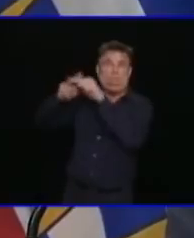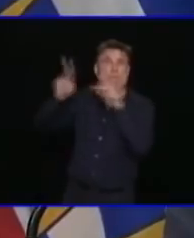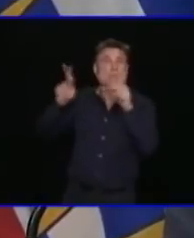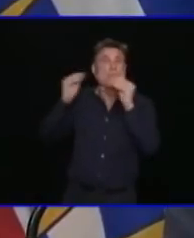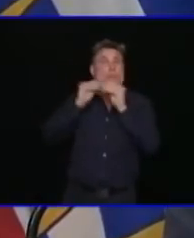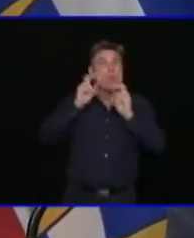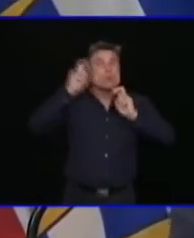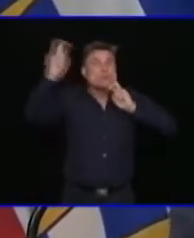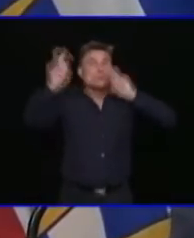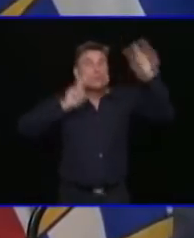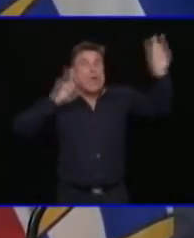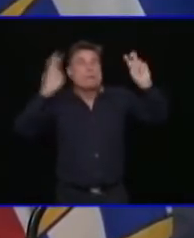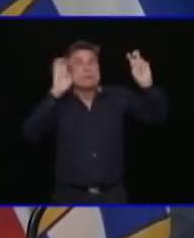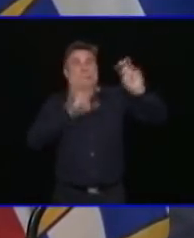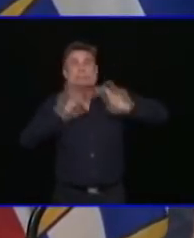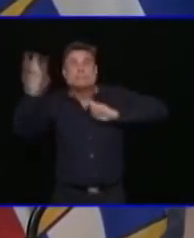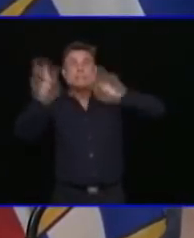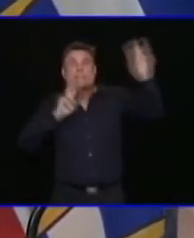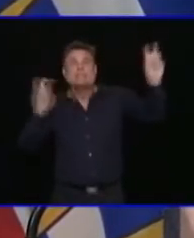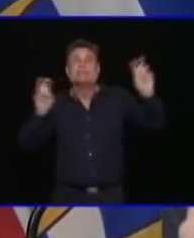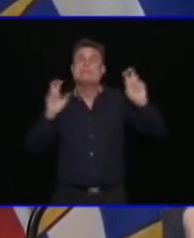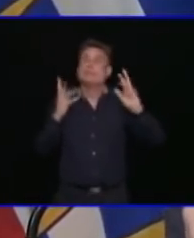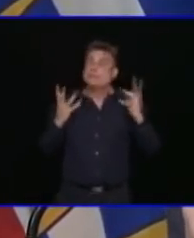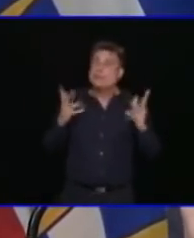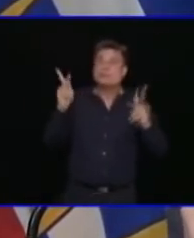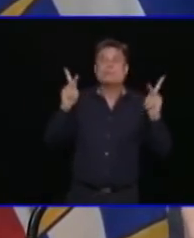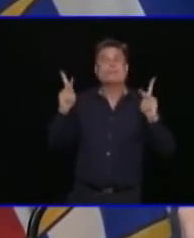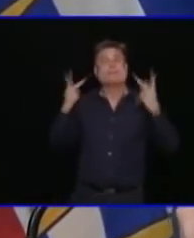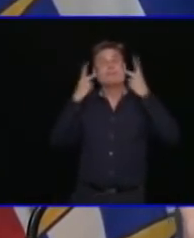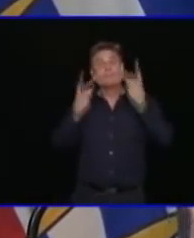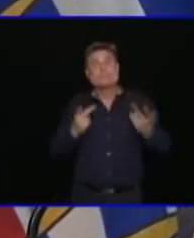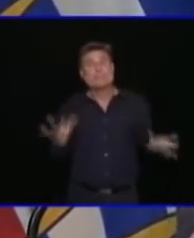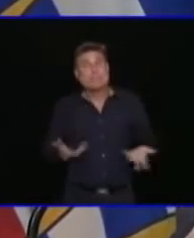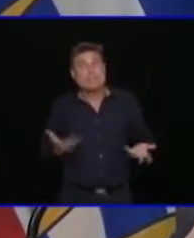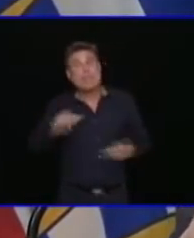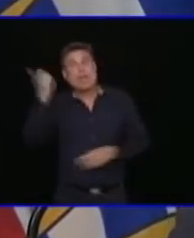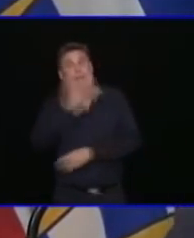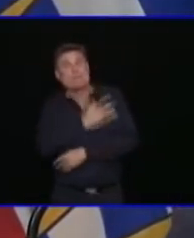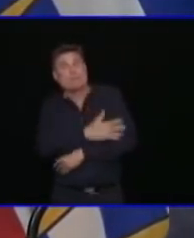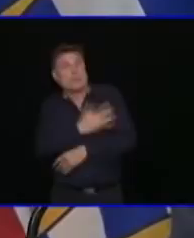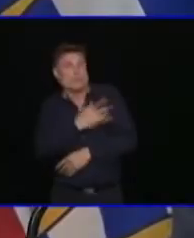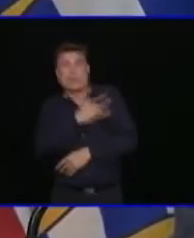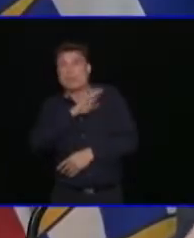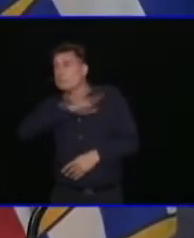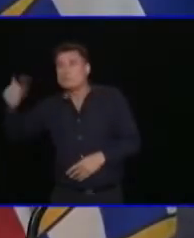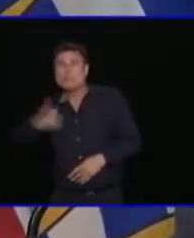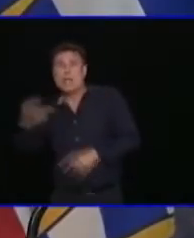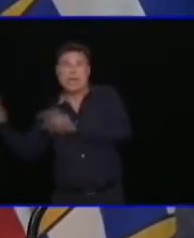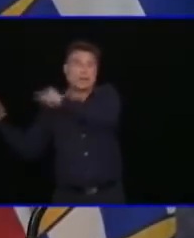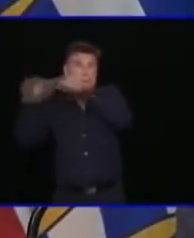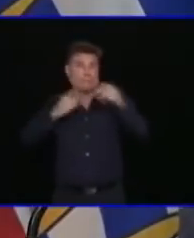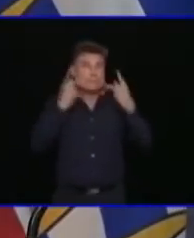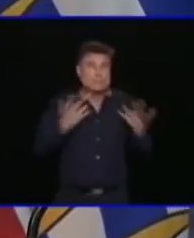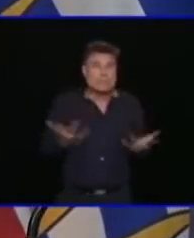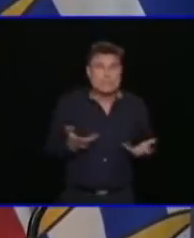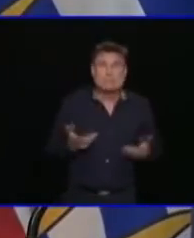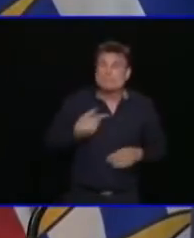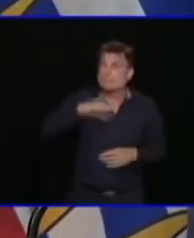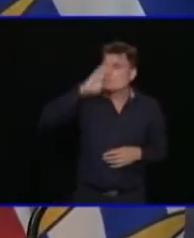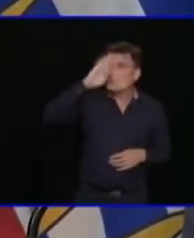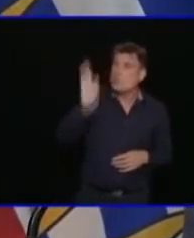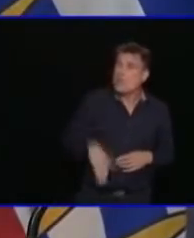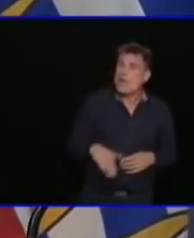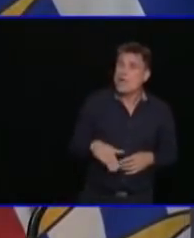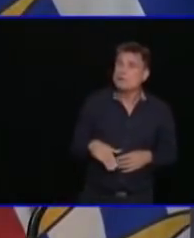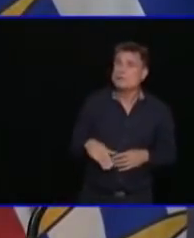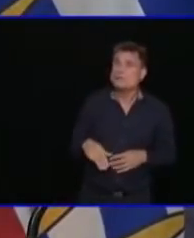to continue to do the things that allow us to have our economy, our social connections in a safe